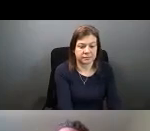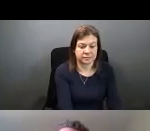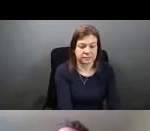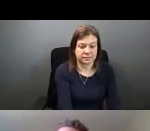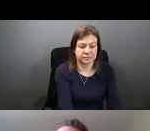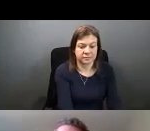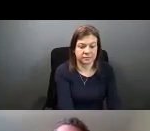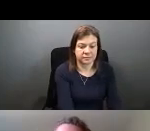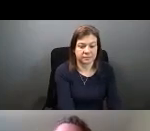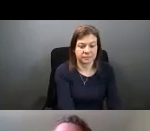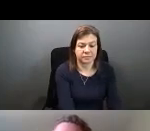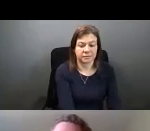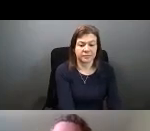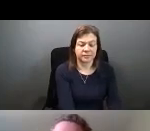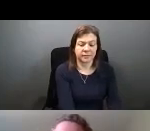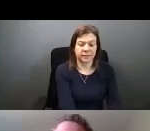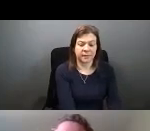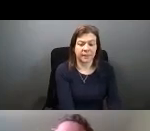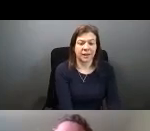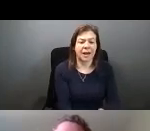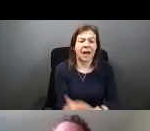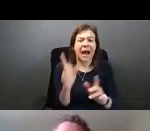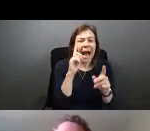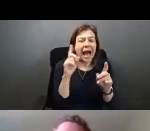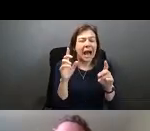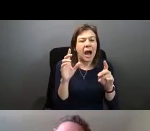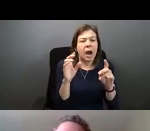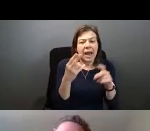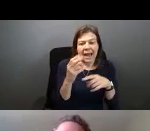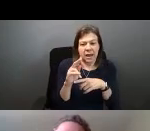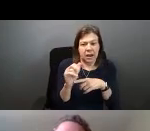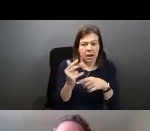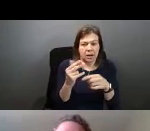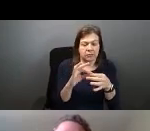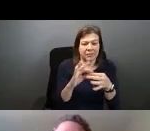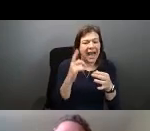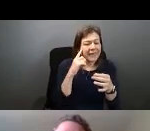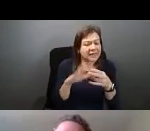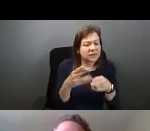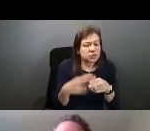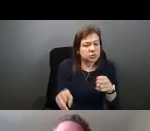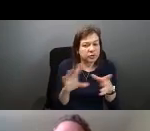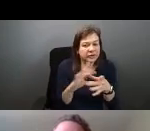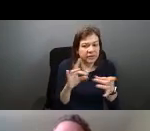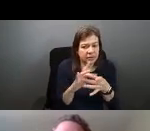Okay, and I think this was briefly touched on, but just to be super clear,